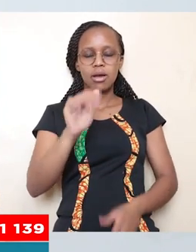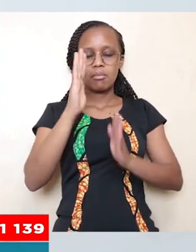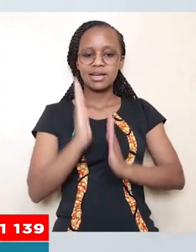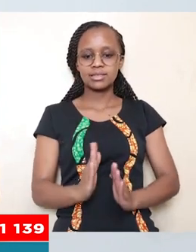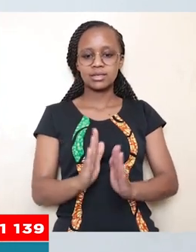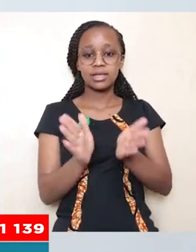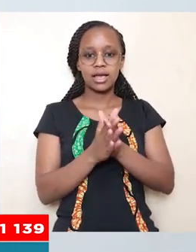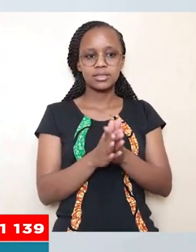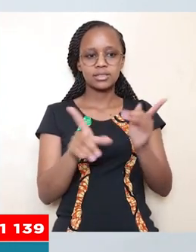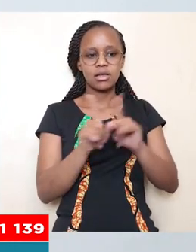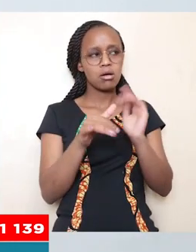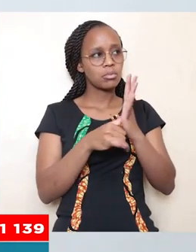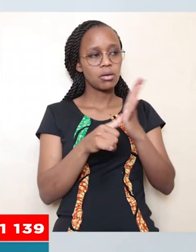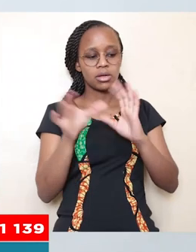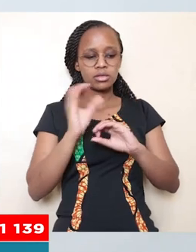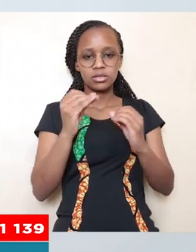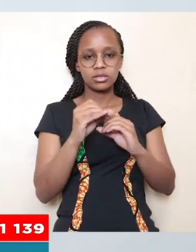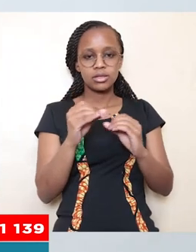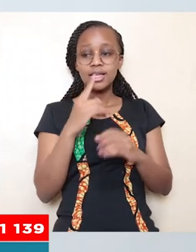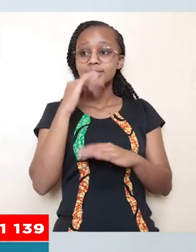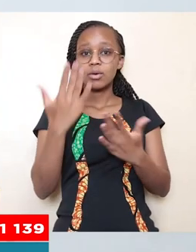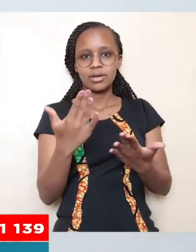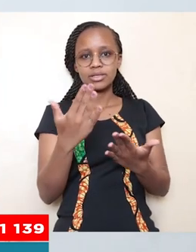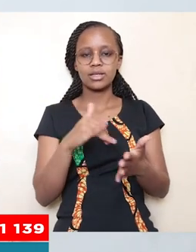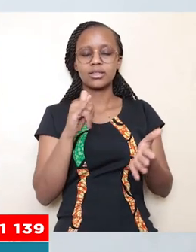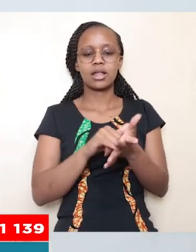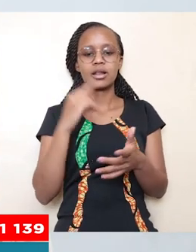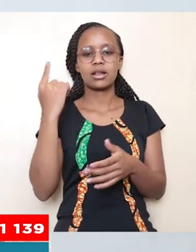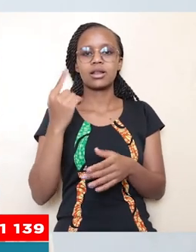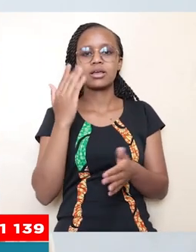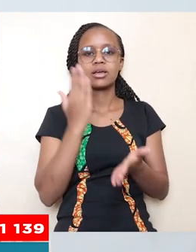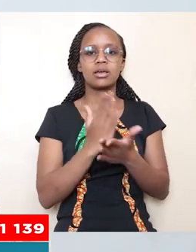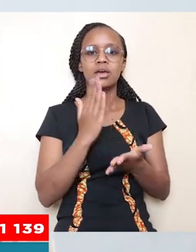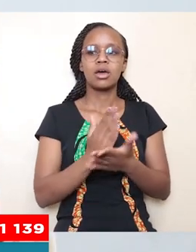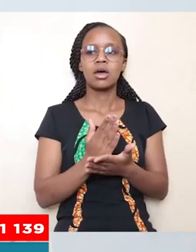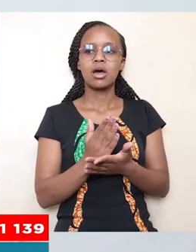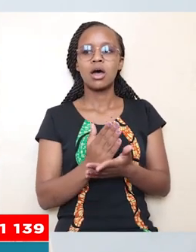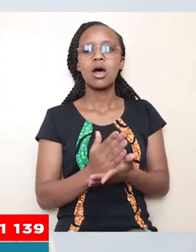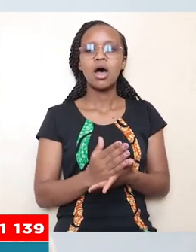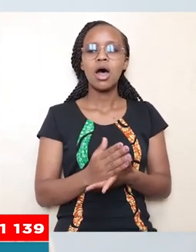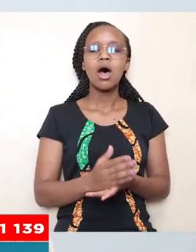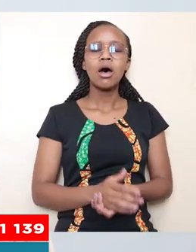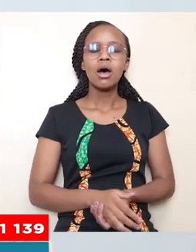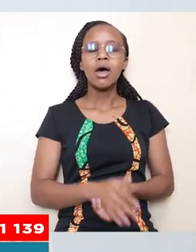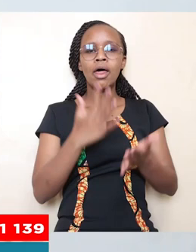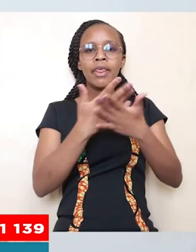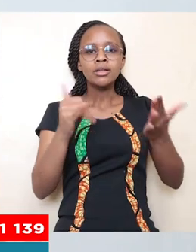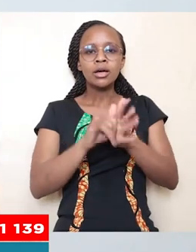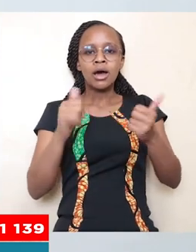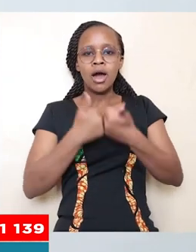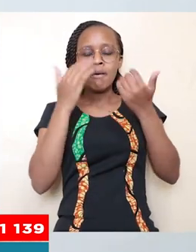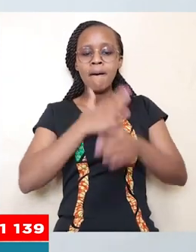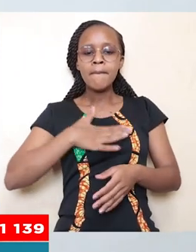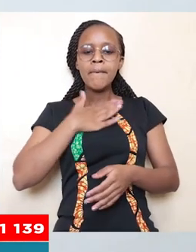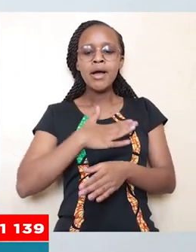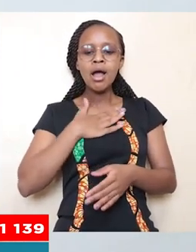Rwandese. I am not saying that there's a problem there. I am only saying that is already a pre-existing crack. So